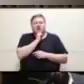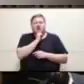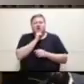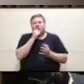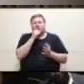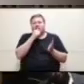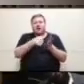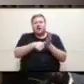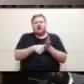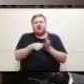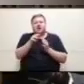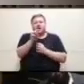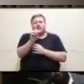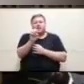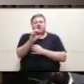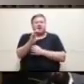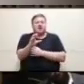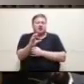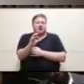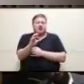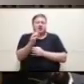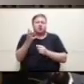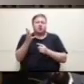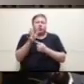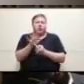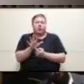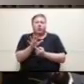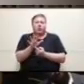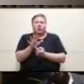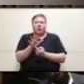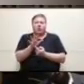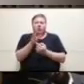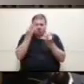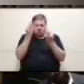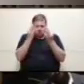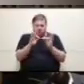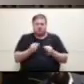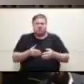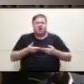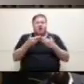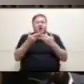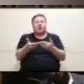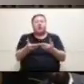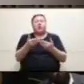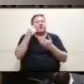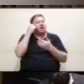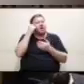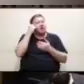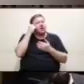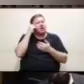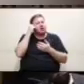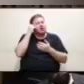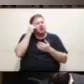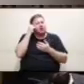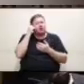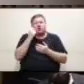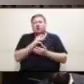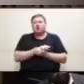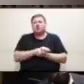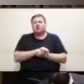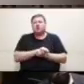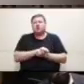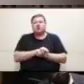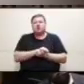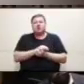of the MEC indicated that there must be a proper handover of a